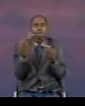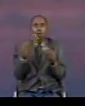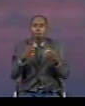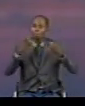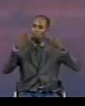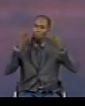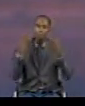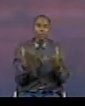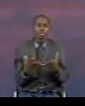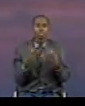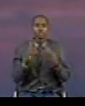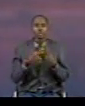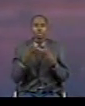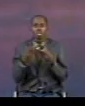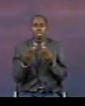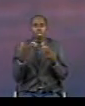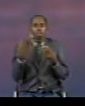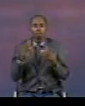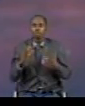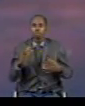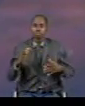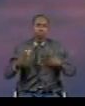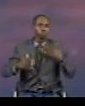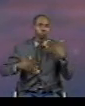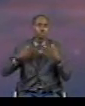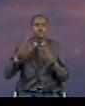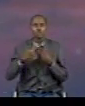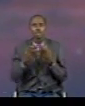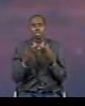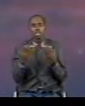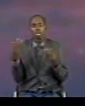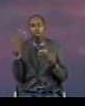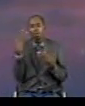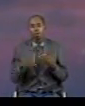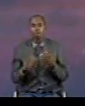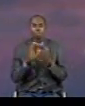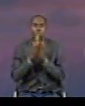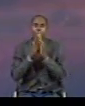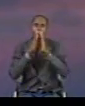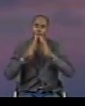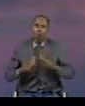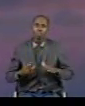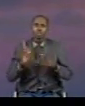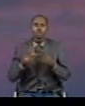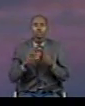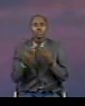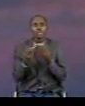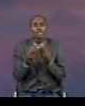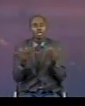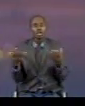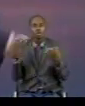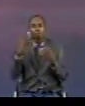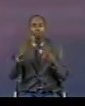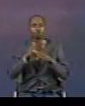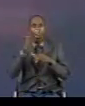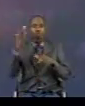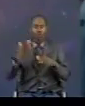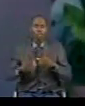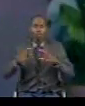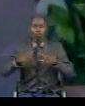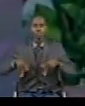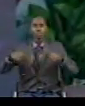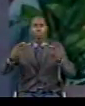of joy, and to the land of peace, and to the land of total supply. It brings you